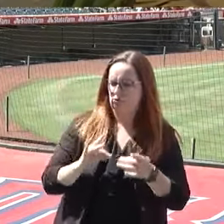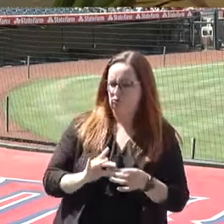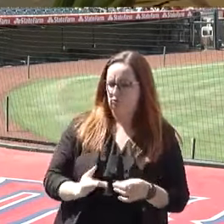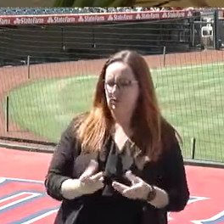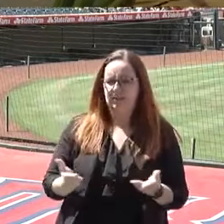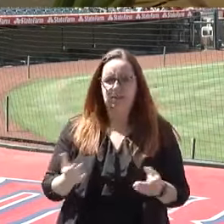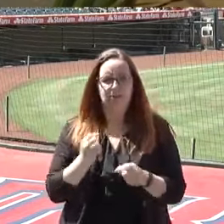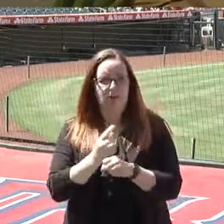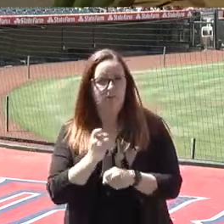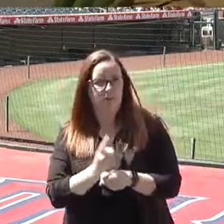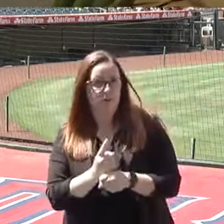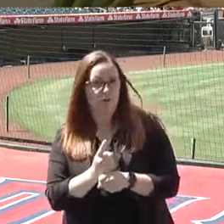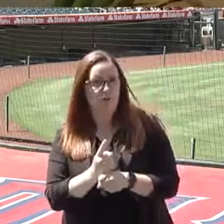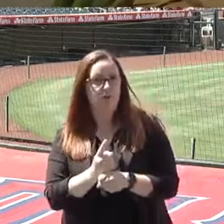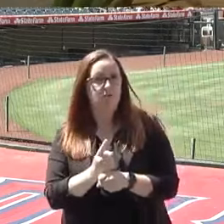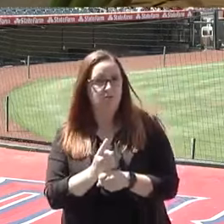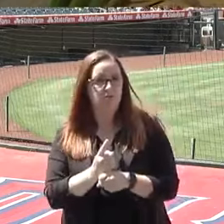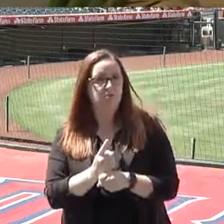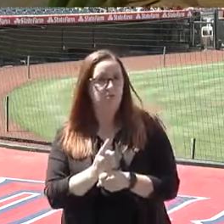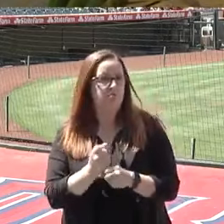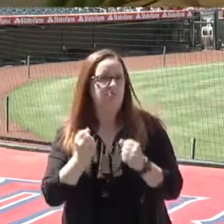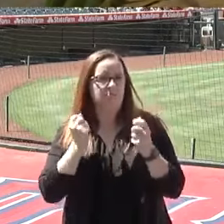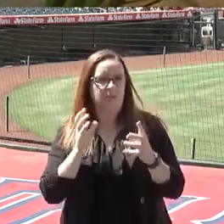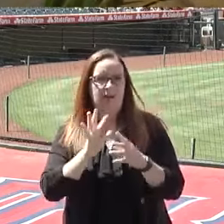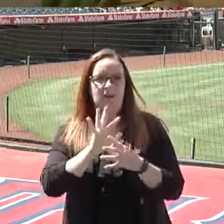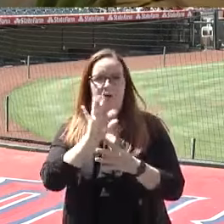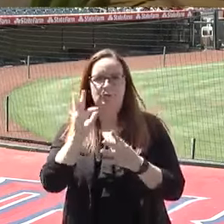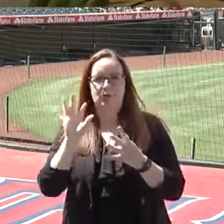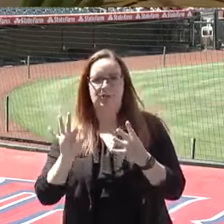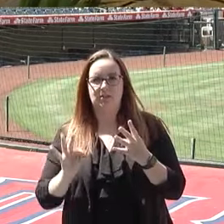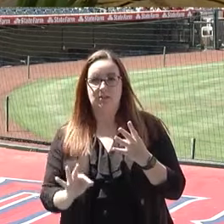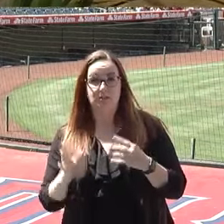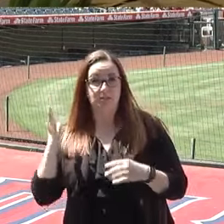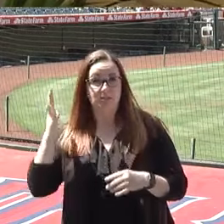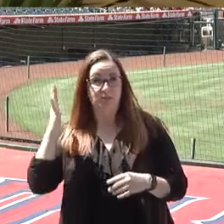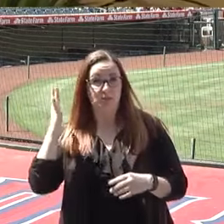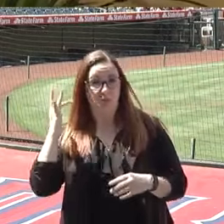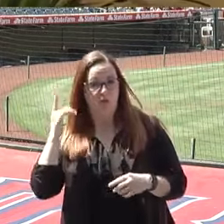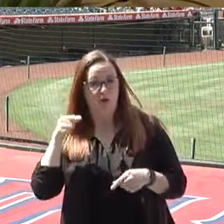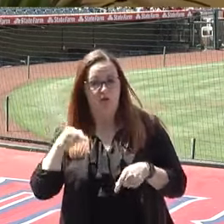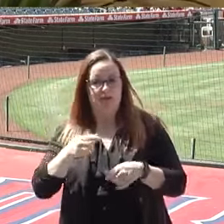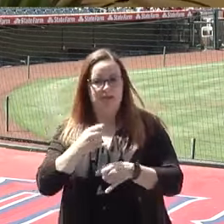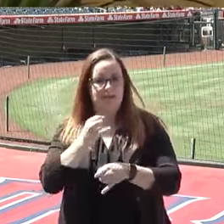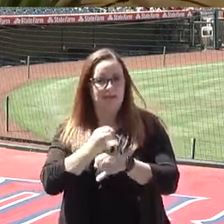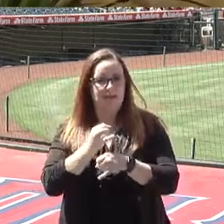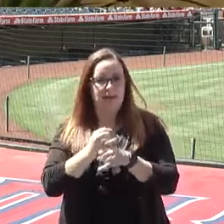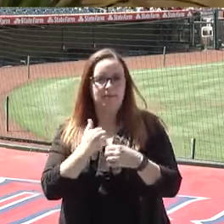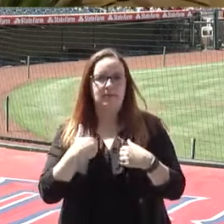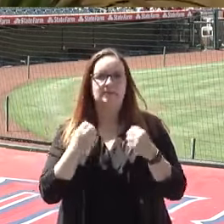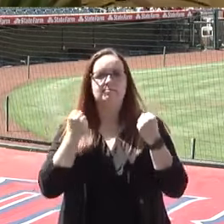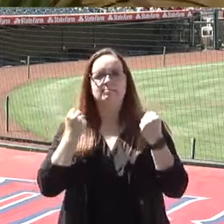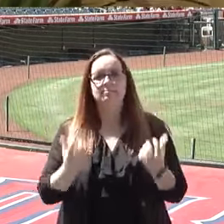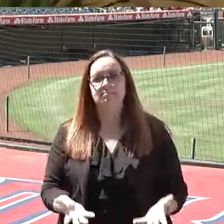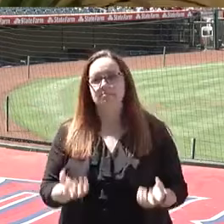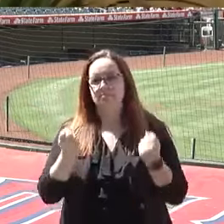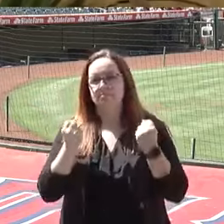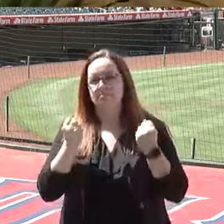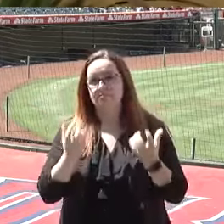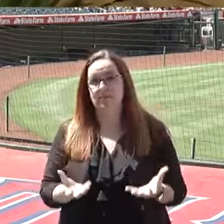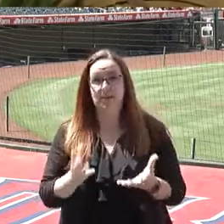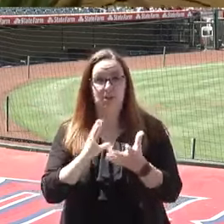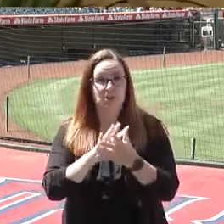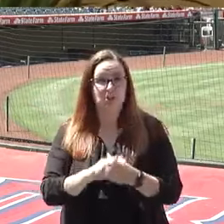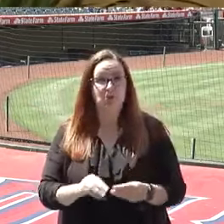every year, the choices are endless because our campus is the source of countless stories, all written